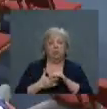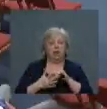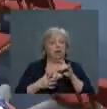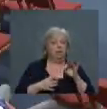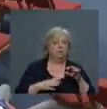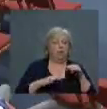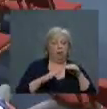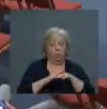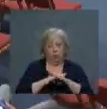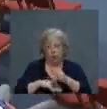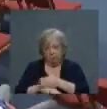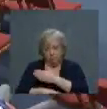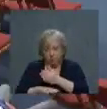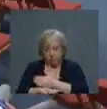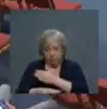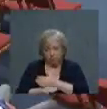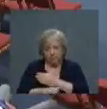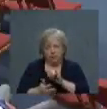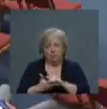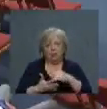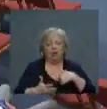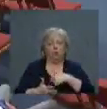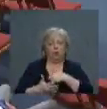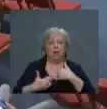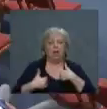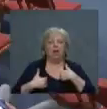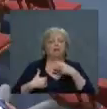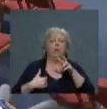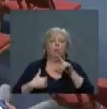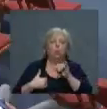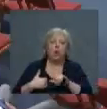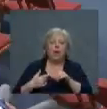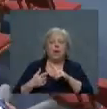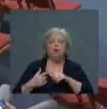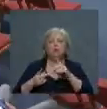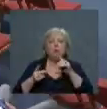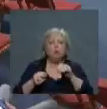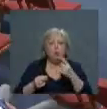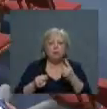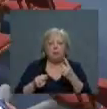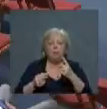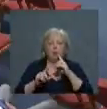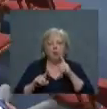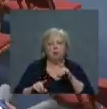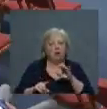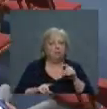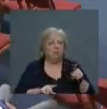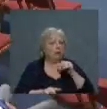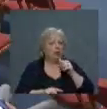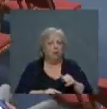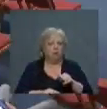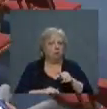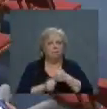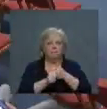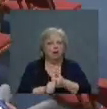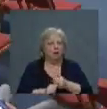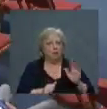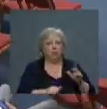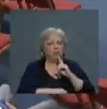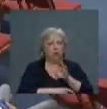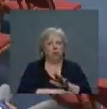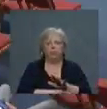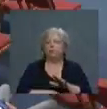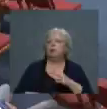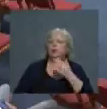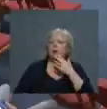in, we have a route to do something if they don't do what they say. Thank you, Mr. Hugler. You